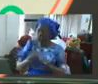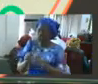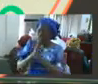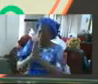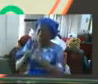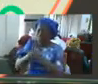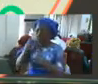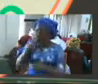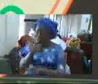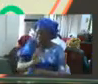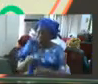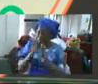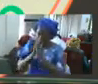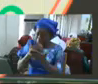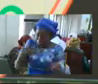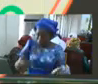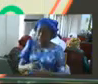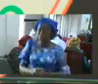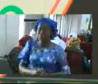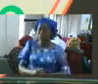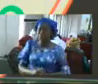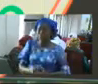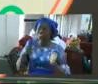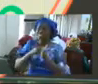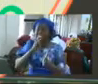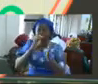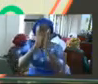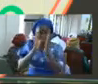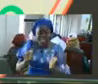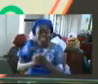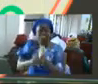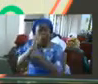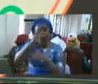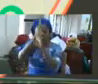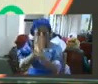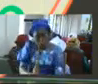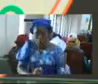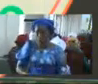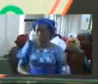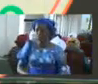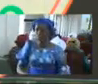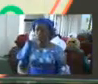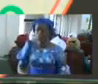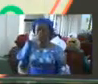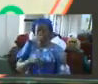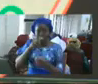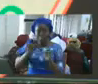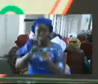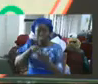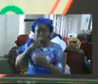is prayer that God honored that brought us to 2021, don't stop praying.